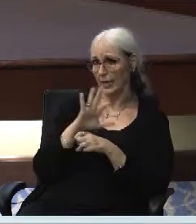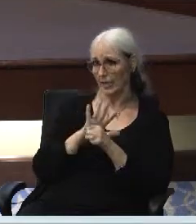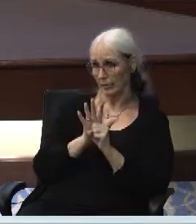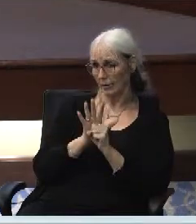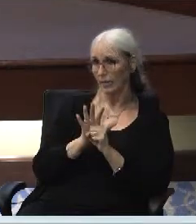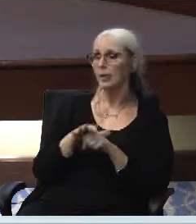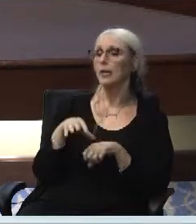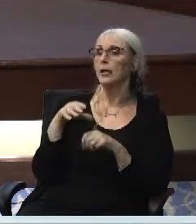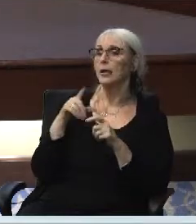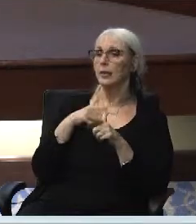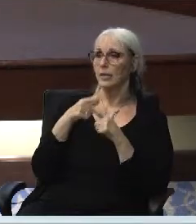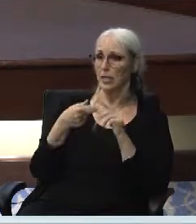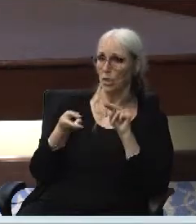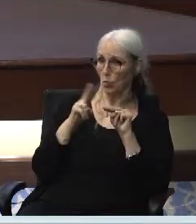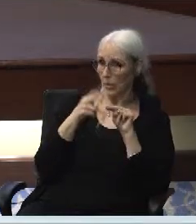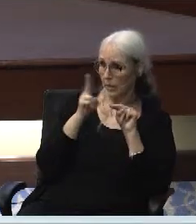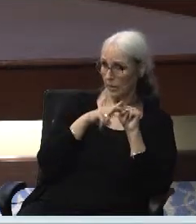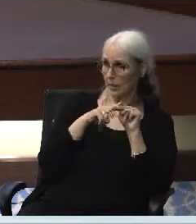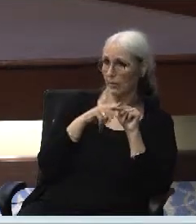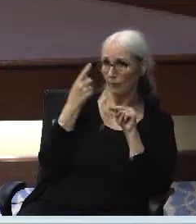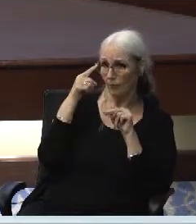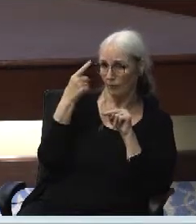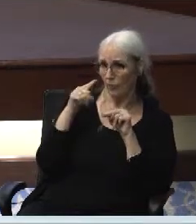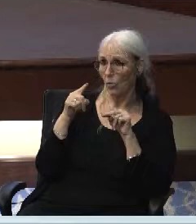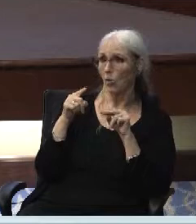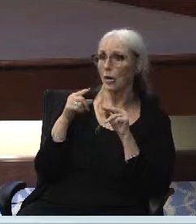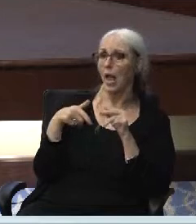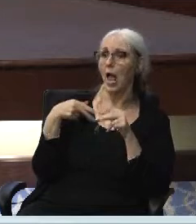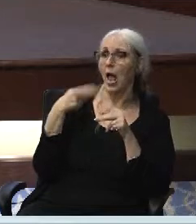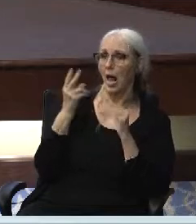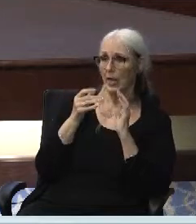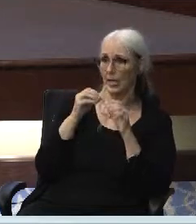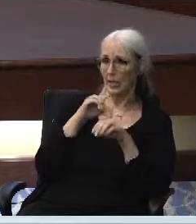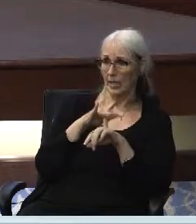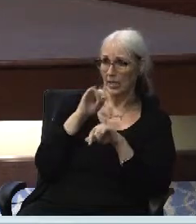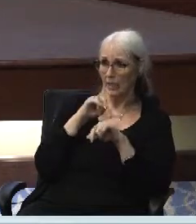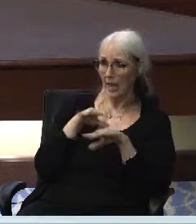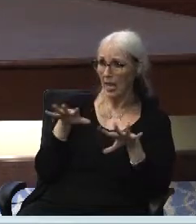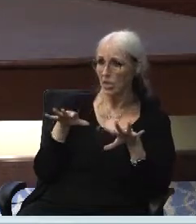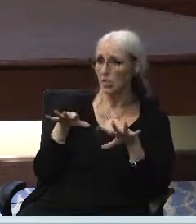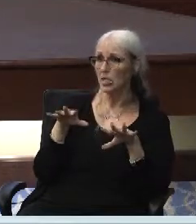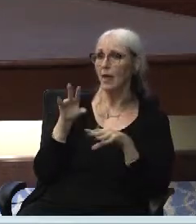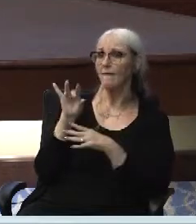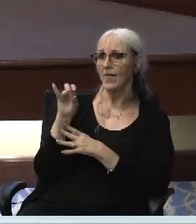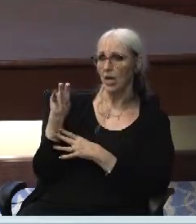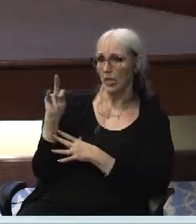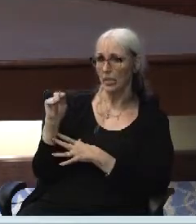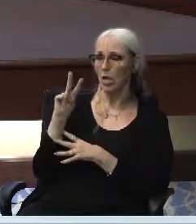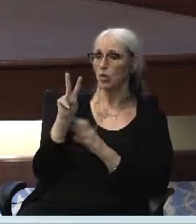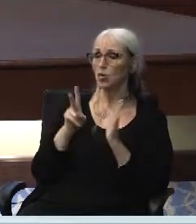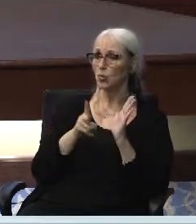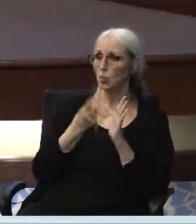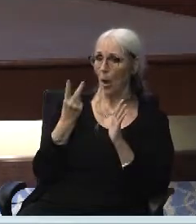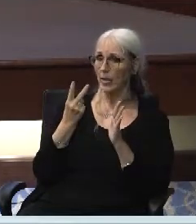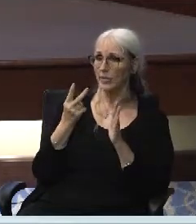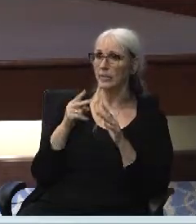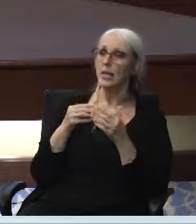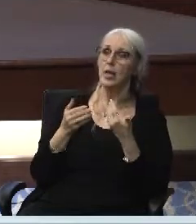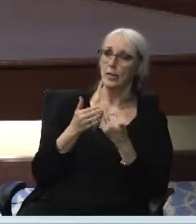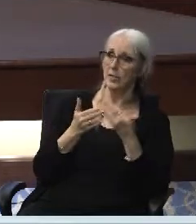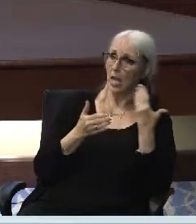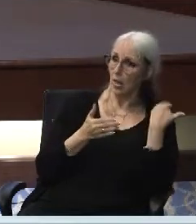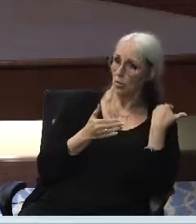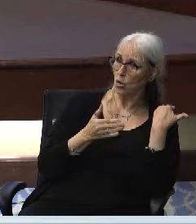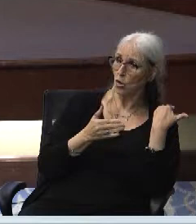steep increases in the cases can be attributed to the highly contagious Delta variant, which is more than 2 times as contagious as previous